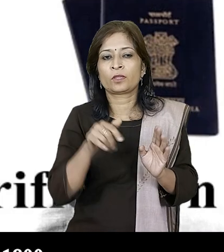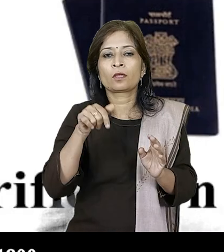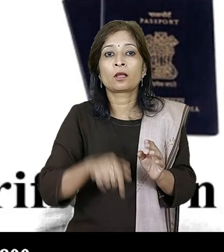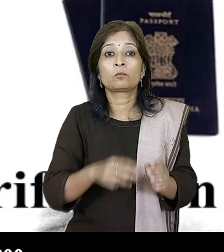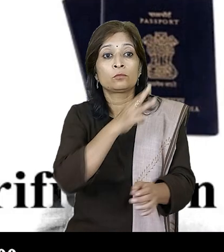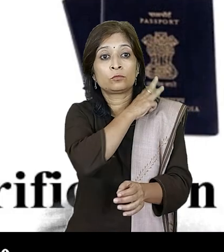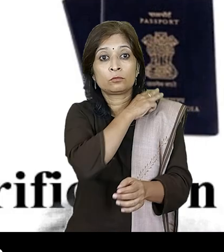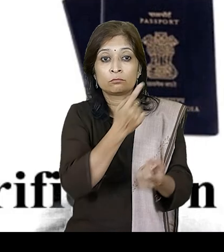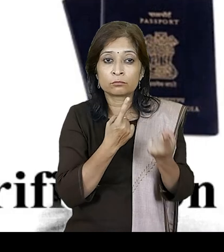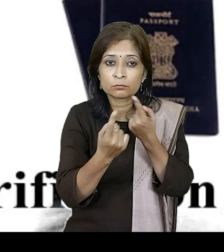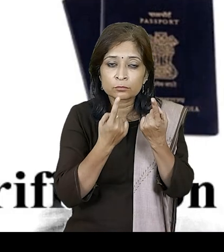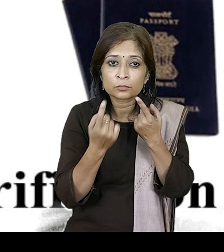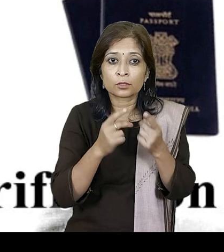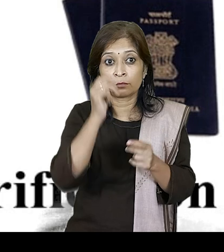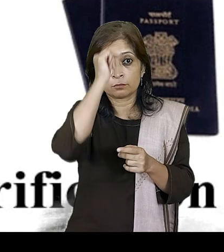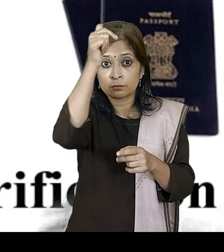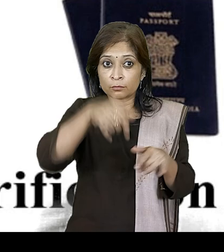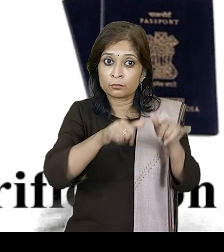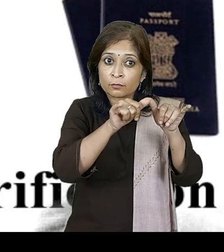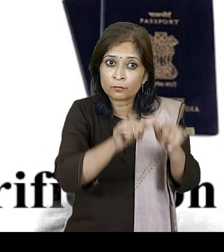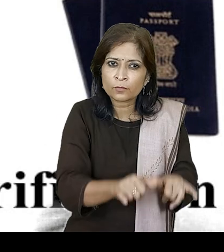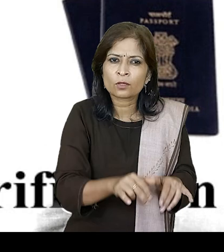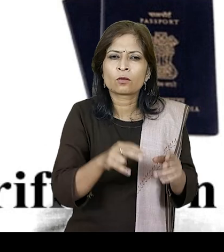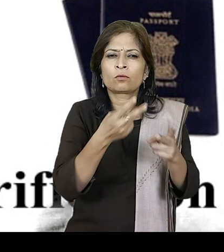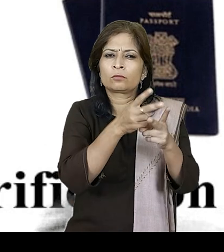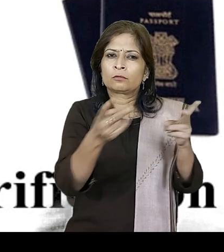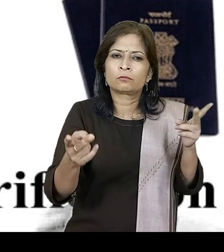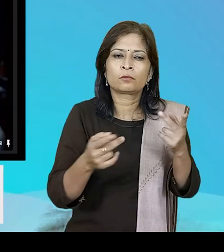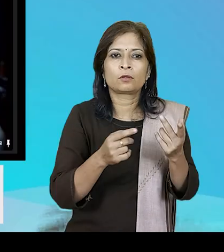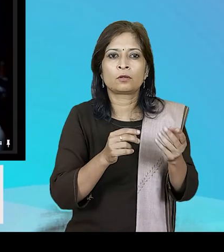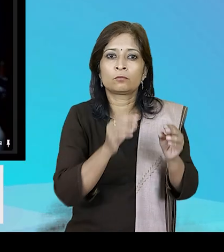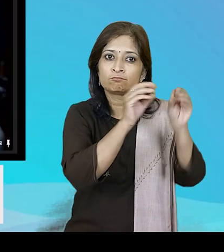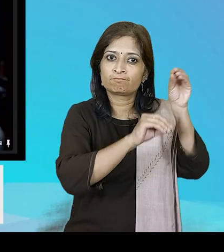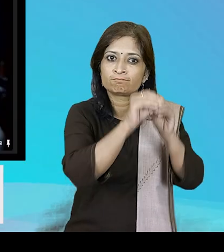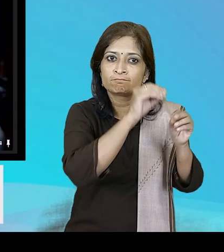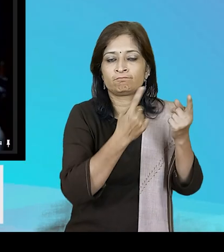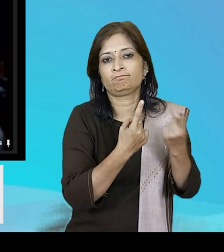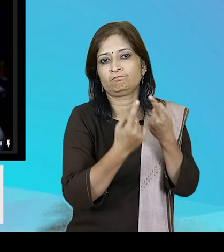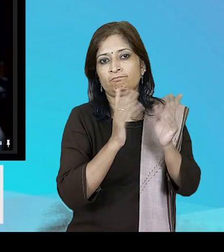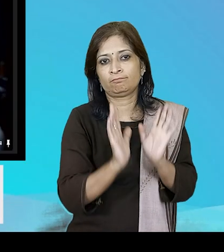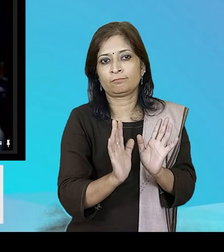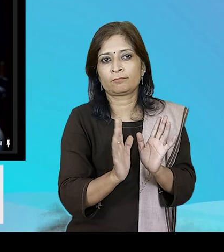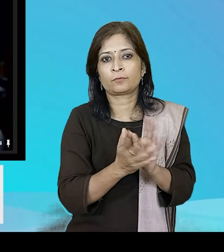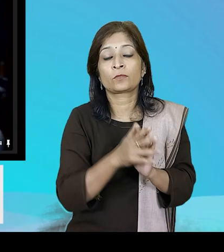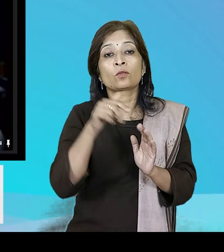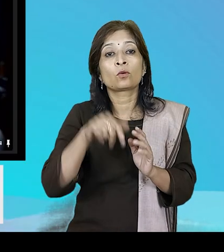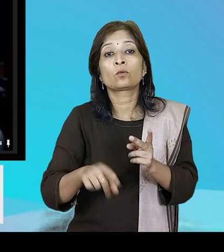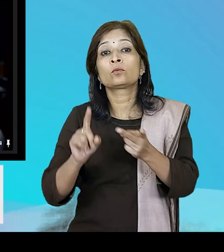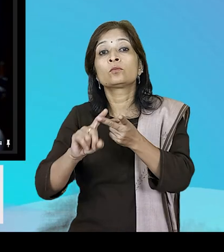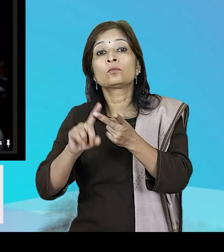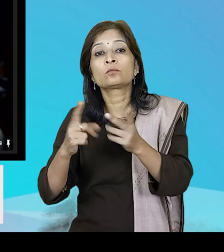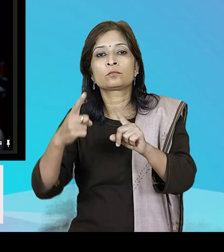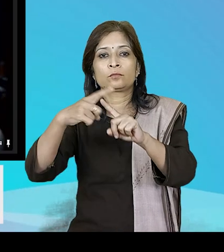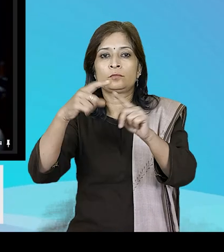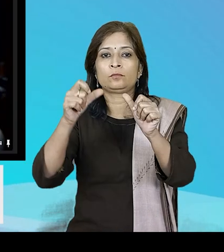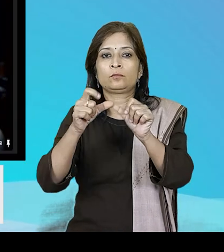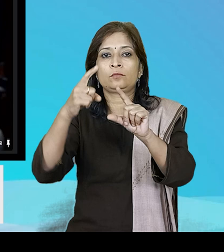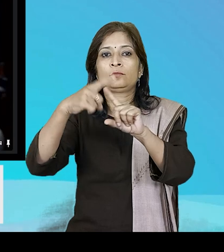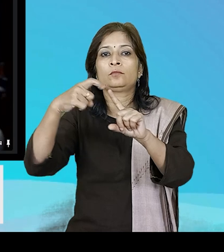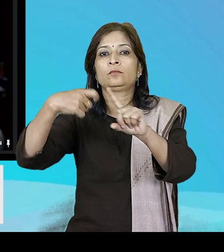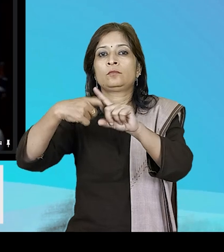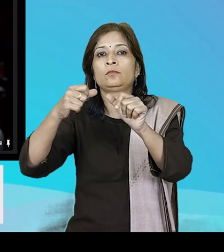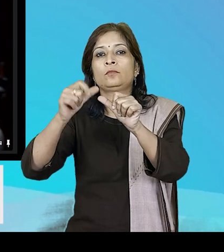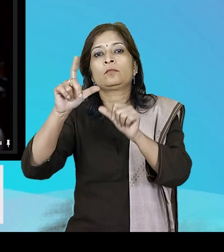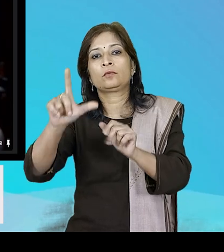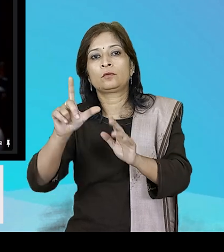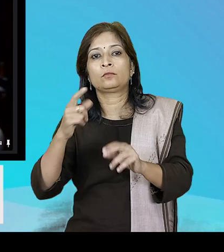your citizenship and your antecedents. That has a different fee as compared to the Tatkal service that we